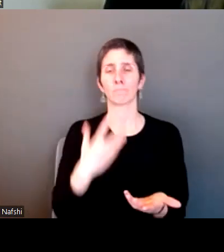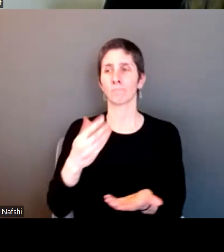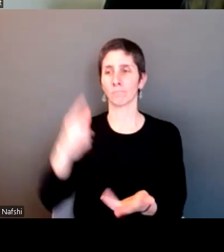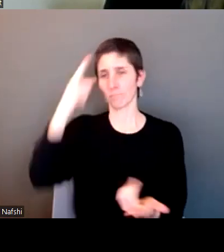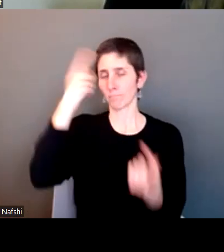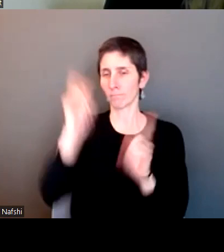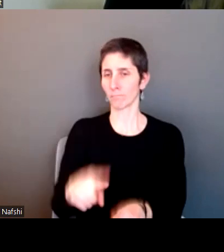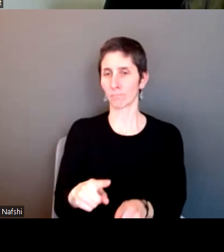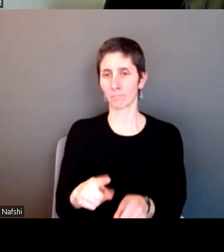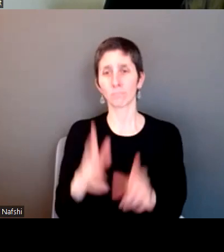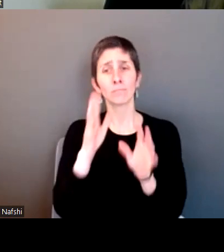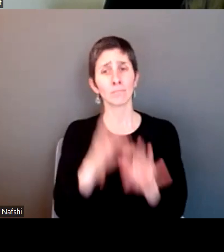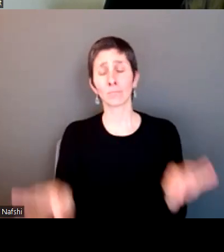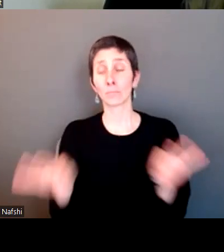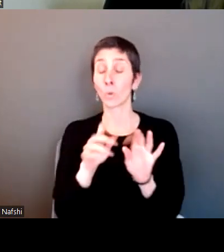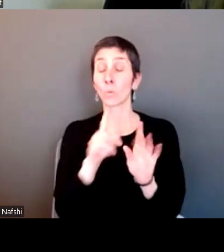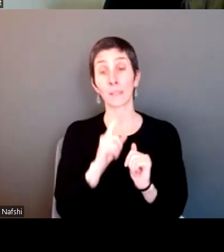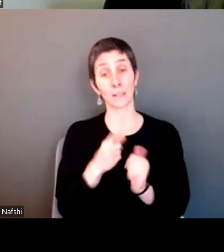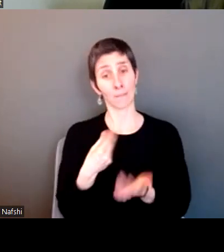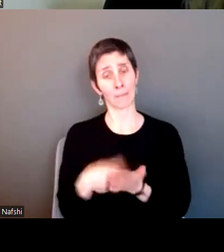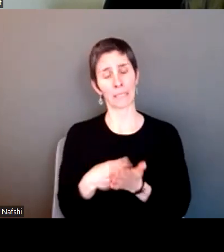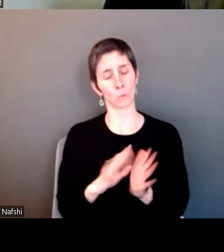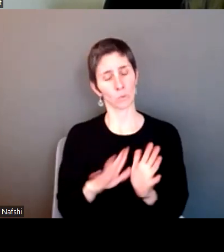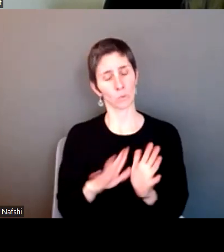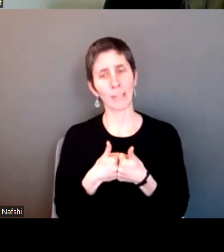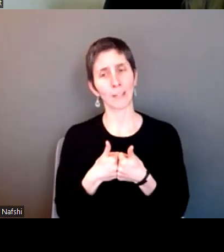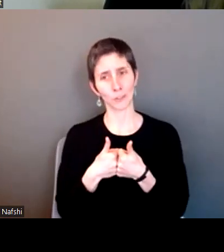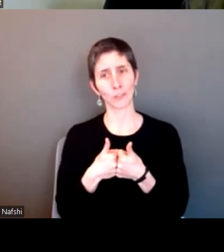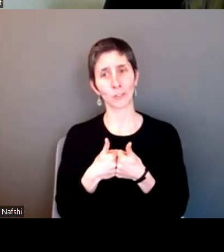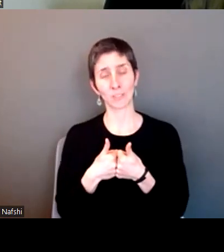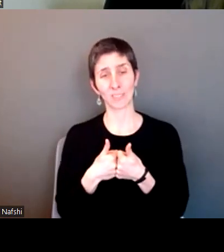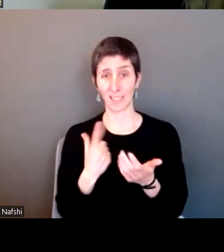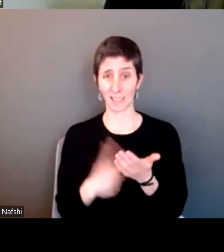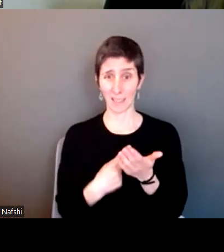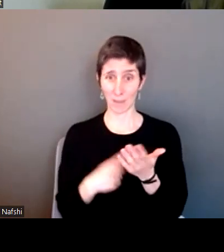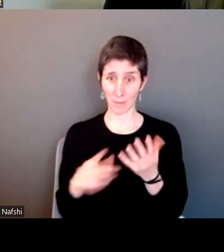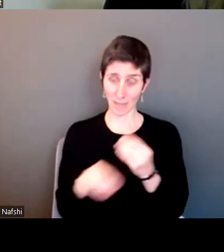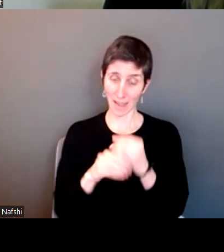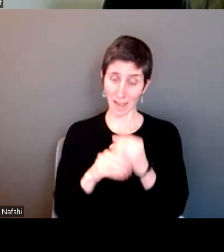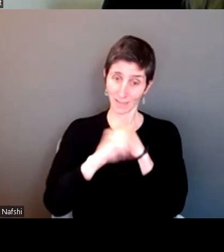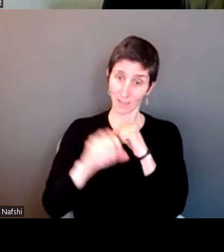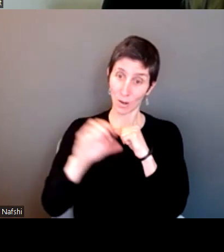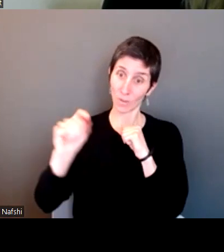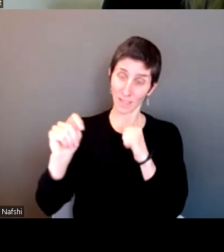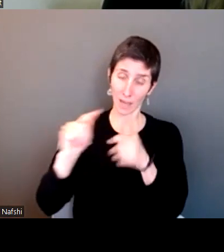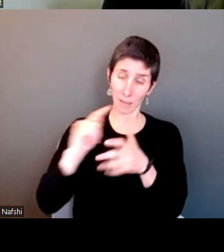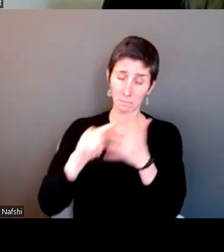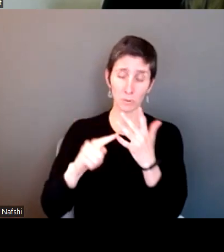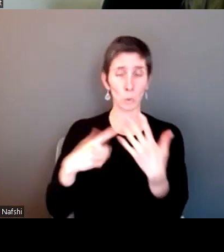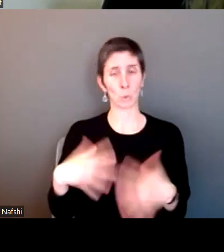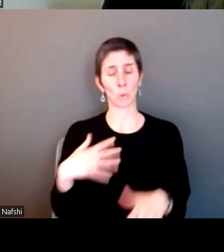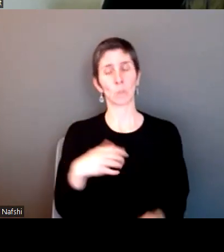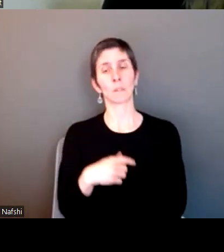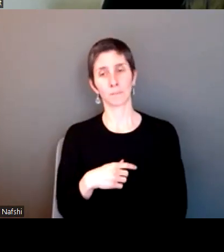have, but funding can be very challenging, especially with the overtimes and everything else to have. So we have